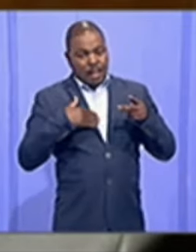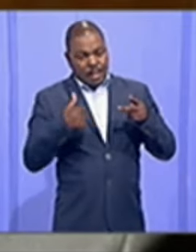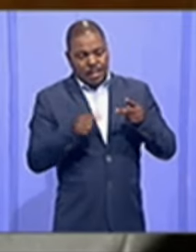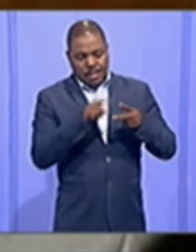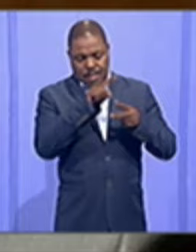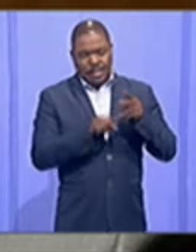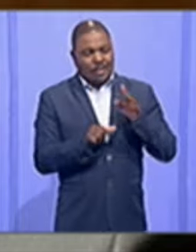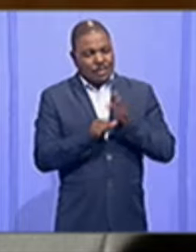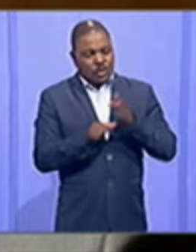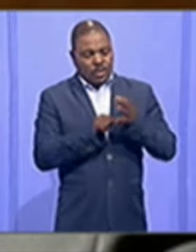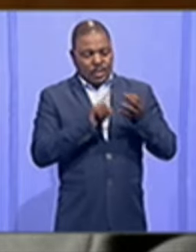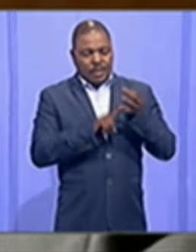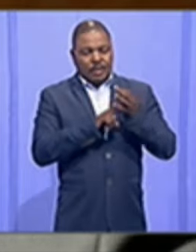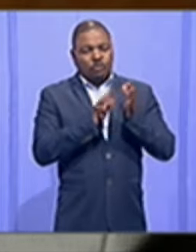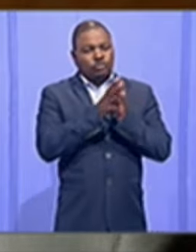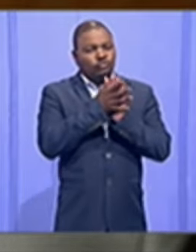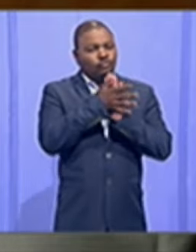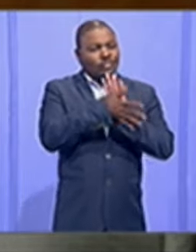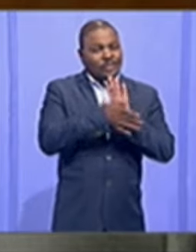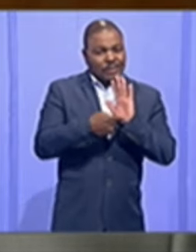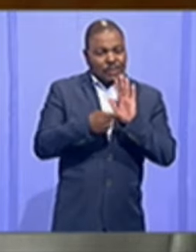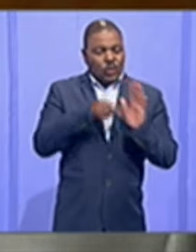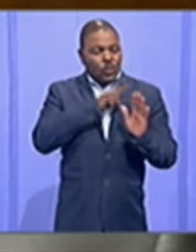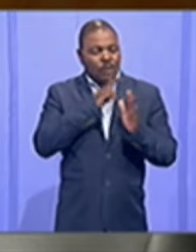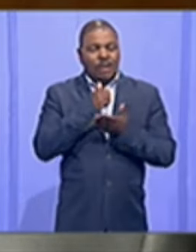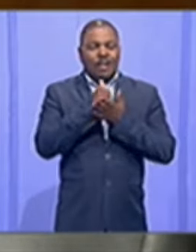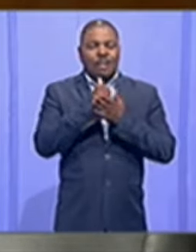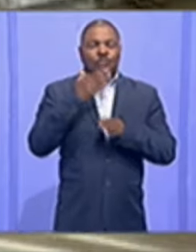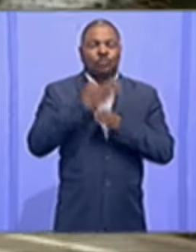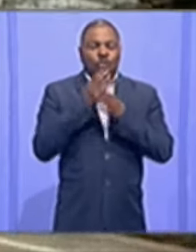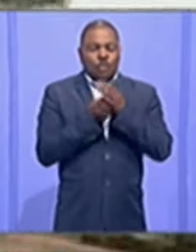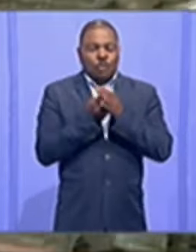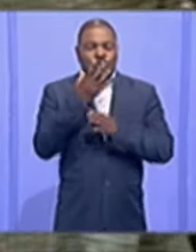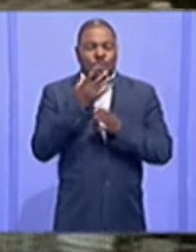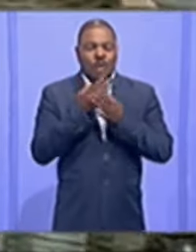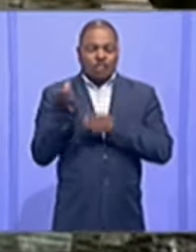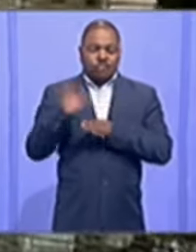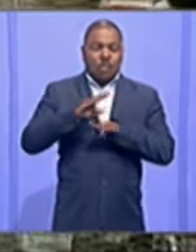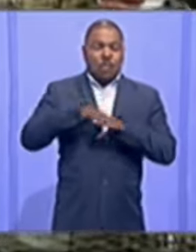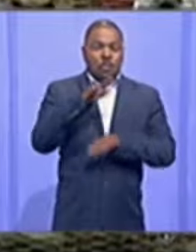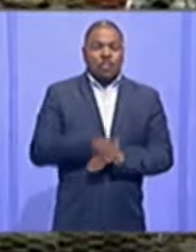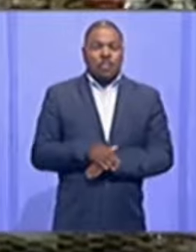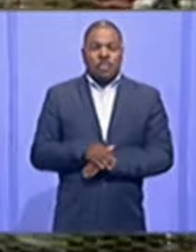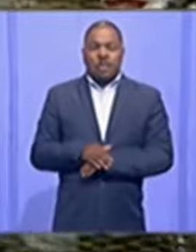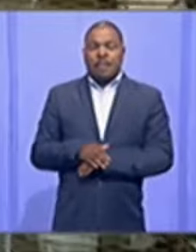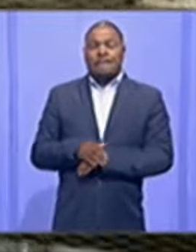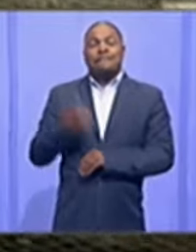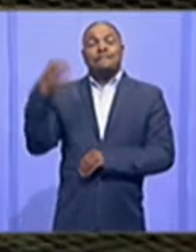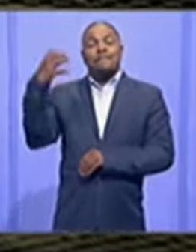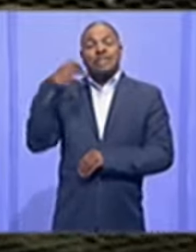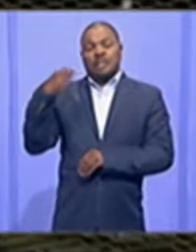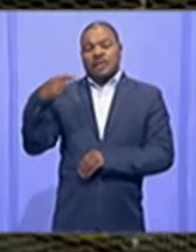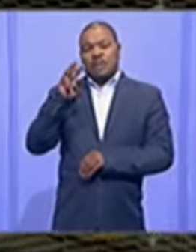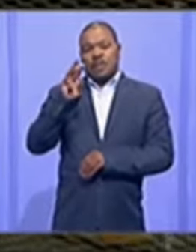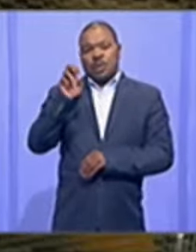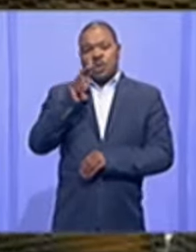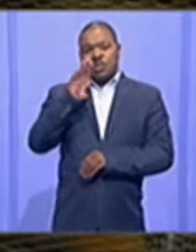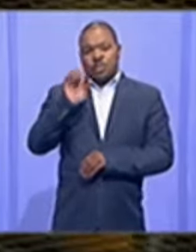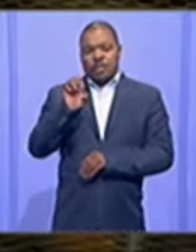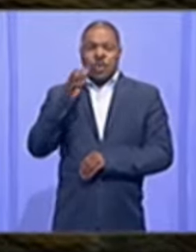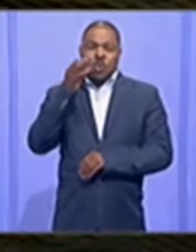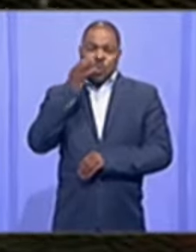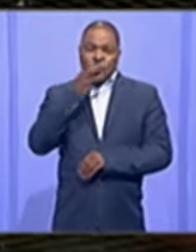also the infrastructure that needs to create job opportunities and investment. Le fa go le yalo, kwa Rube a re o tshwenngwa ke gore ba ka se fitlhelele